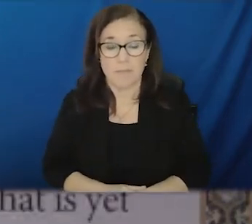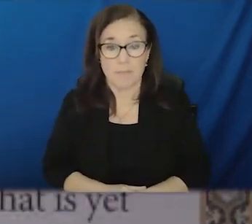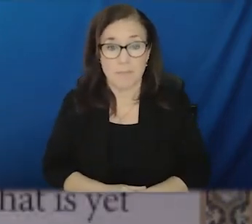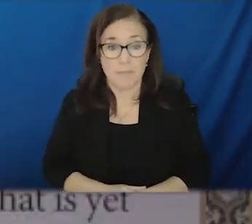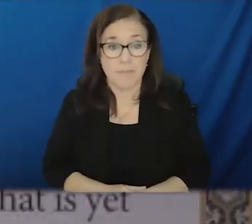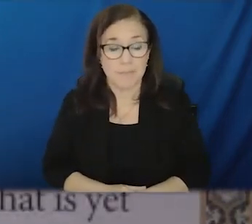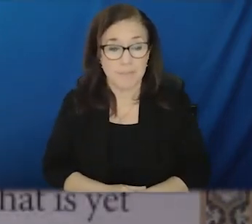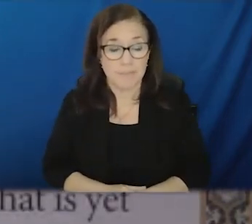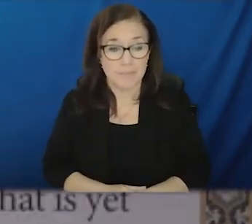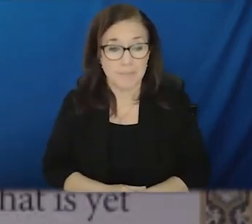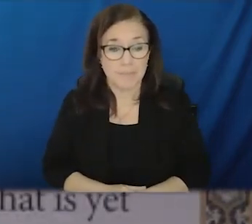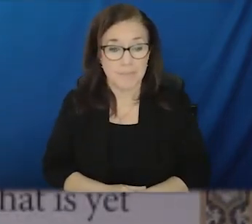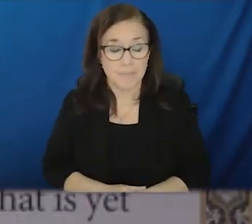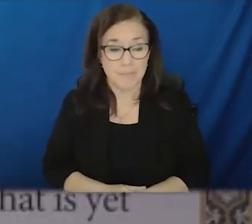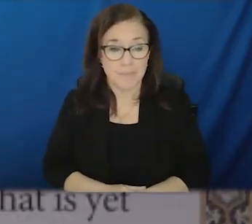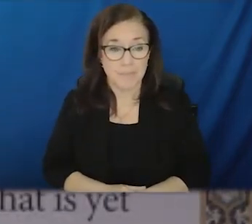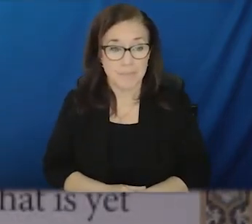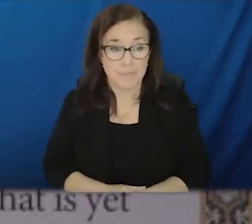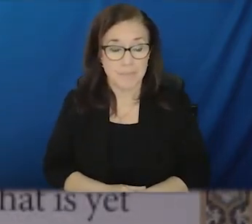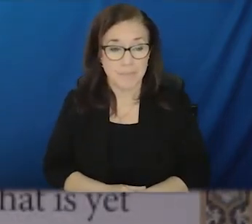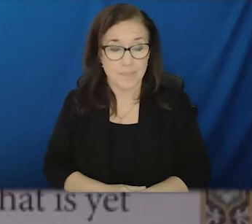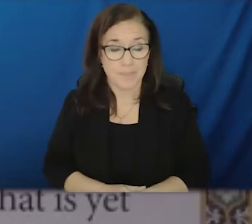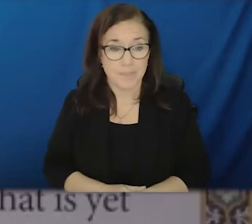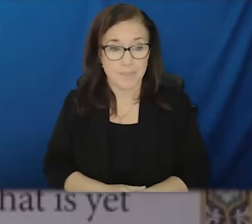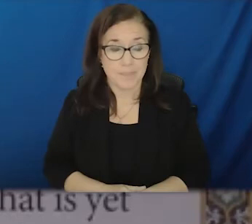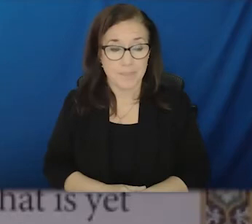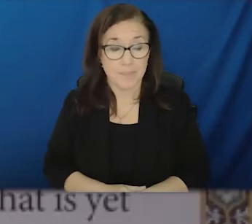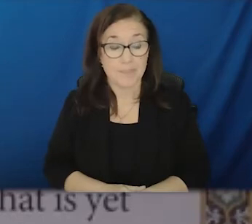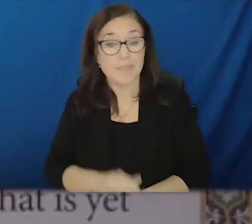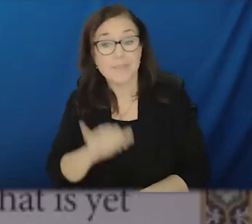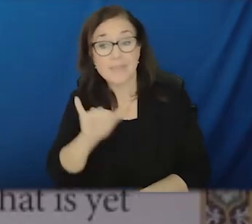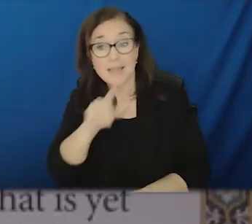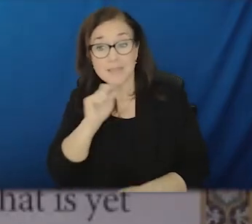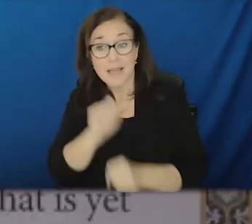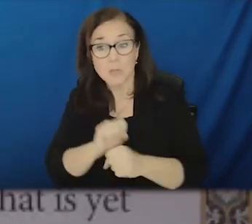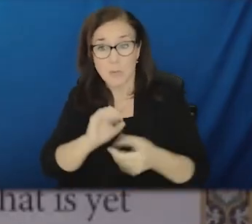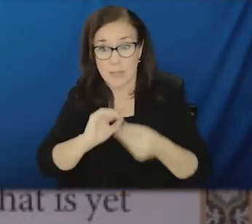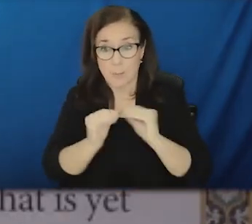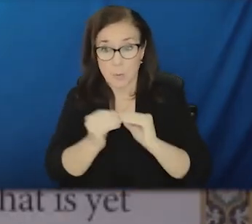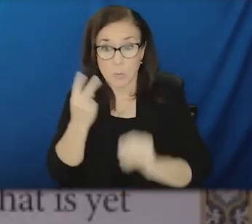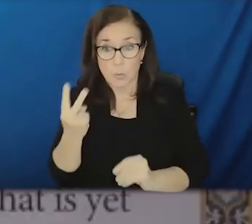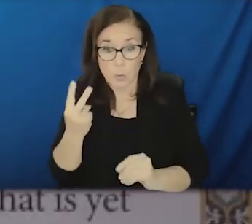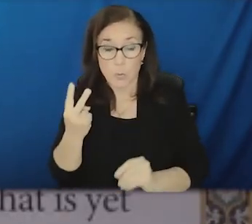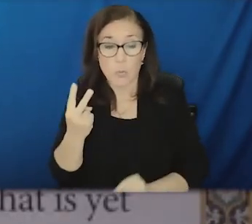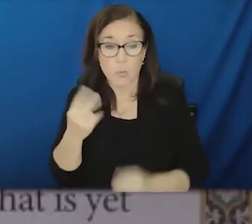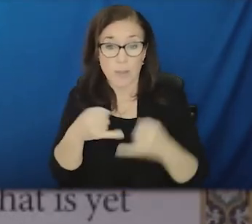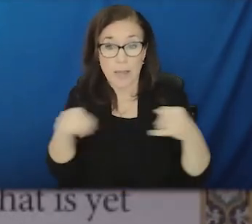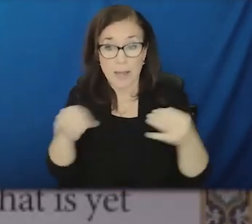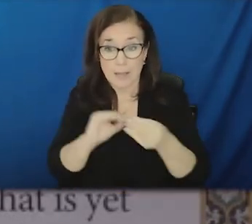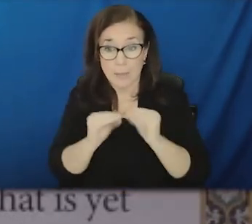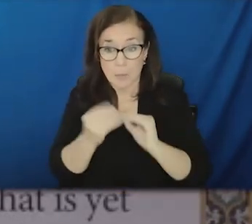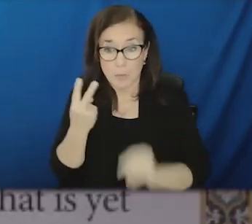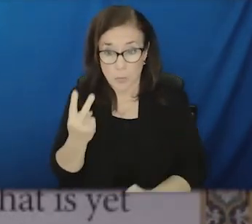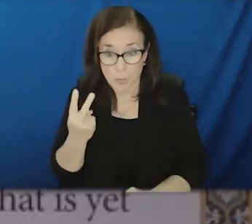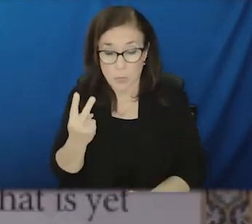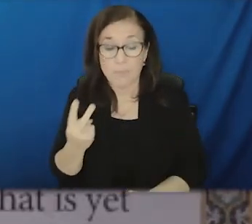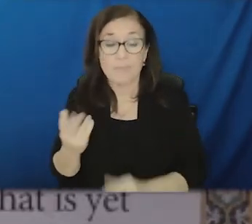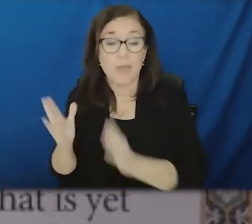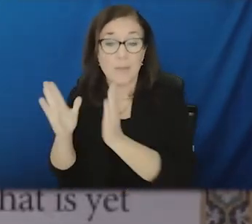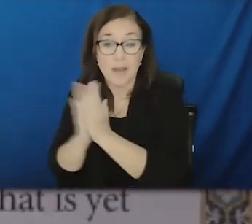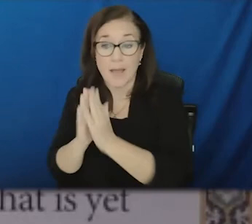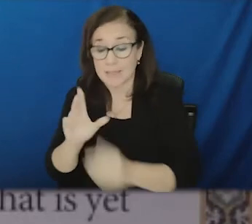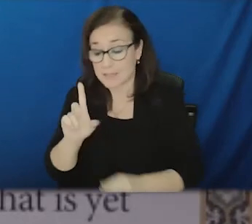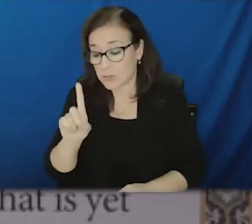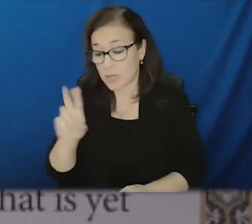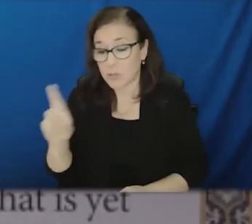And that takes us actually to item number two. And so for that, I'd like to ask Dr. Wagnick to summarize